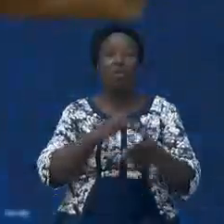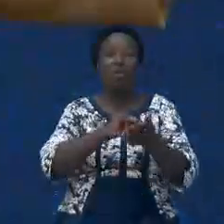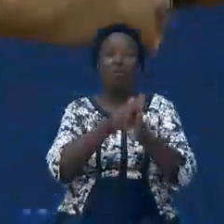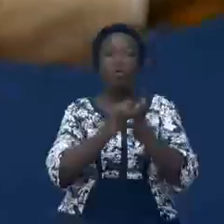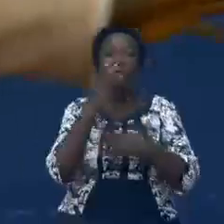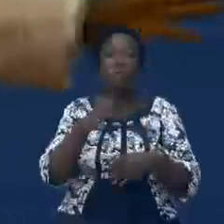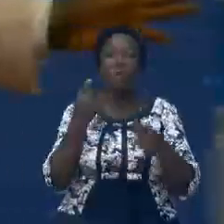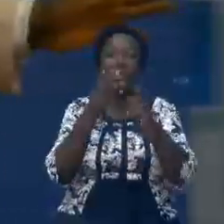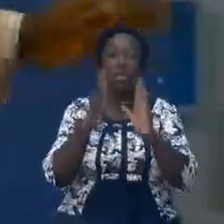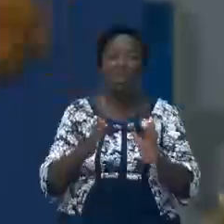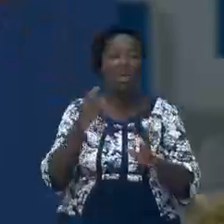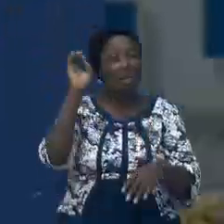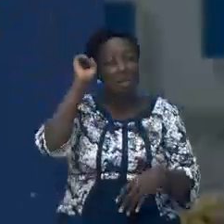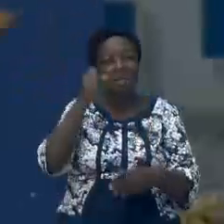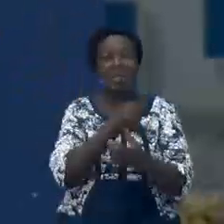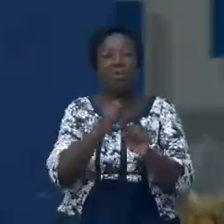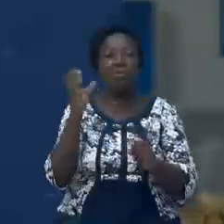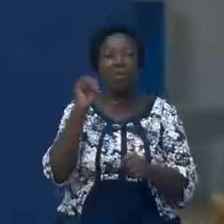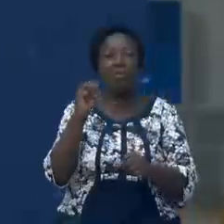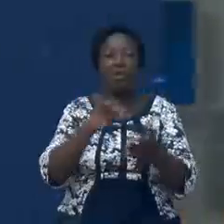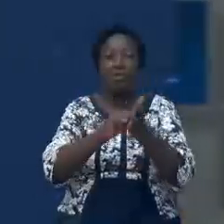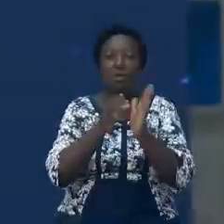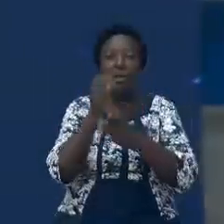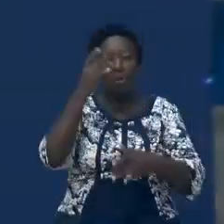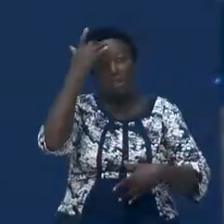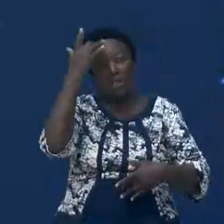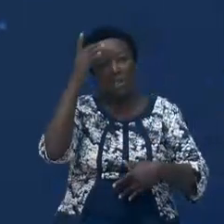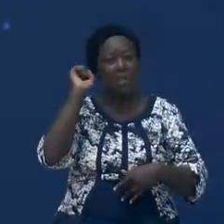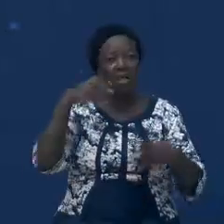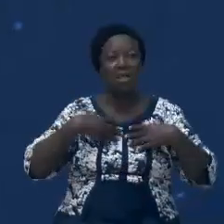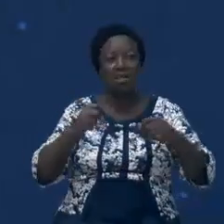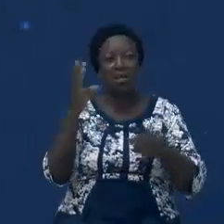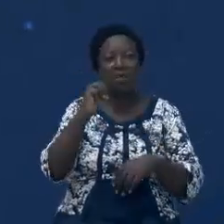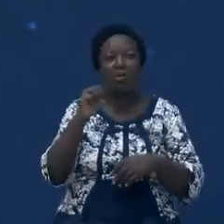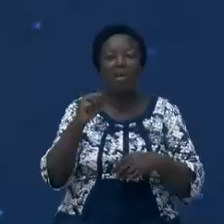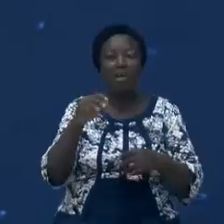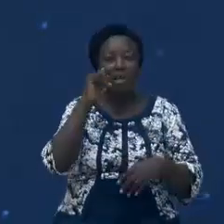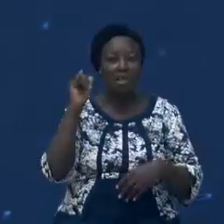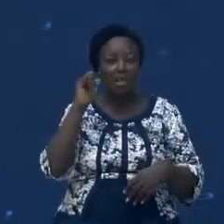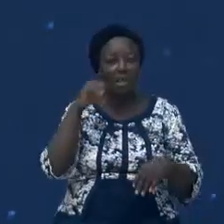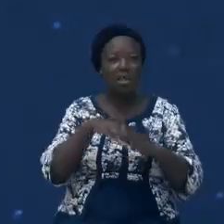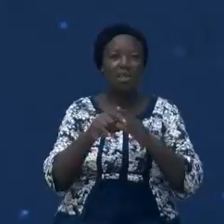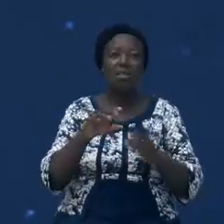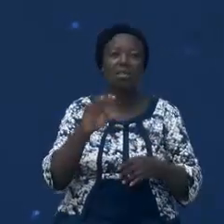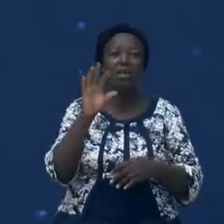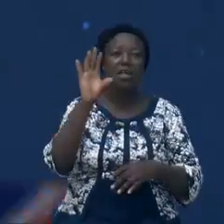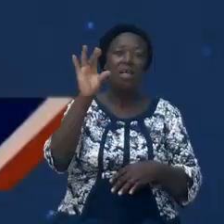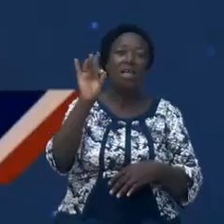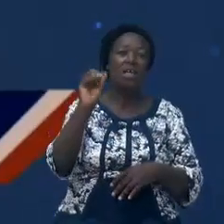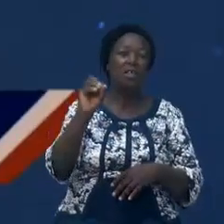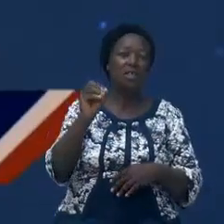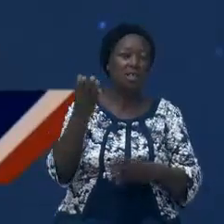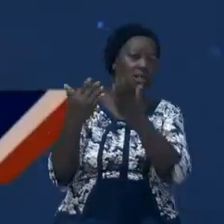that were before us, those who were sinners, he saved them. Those who were sick, he healed them.